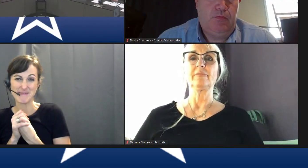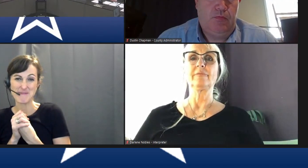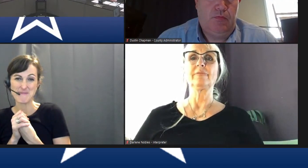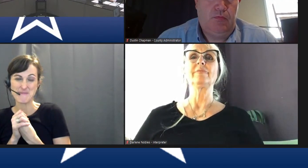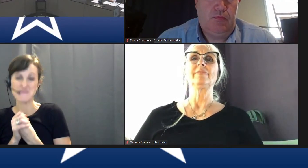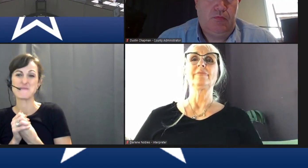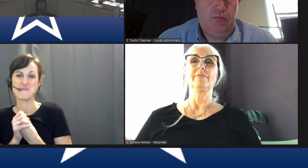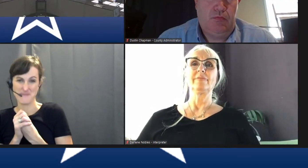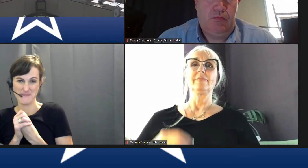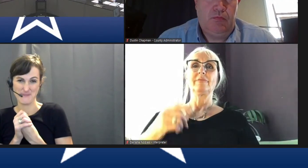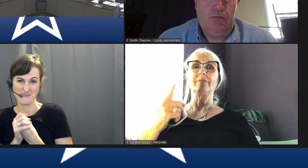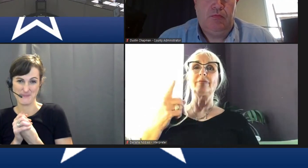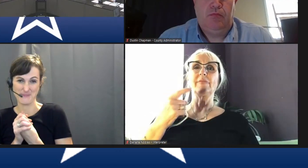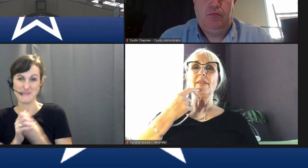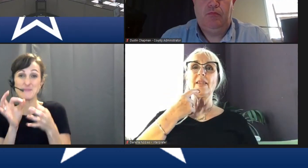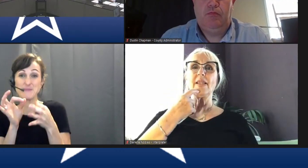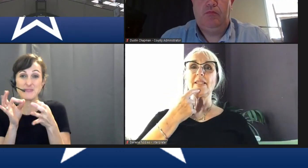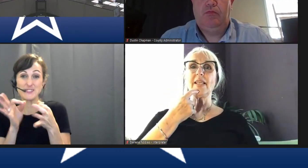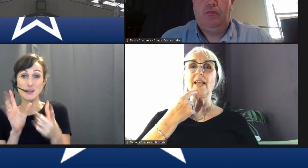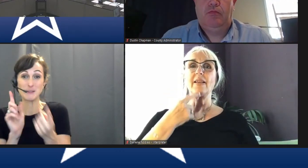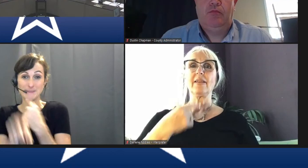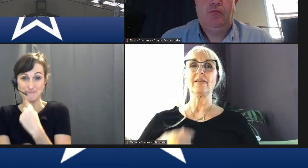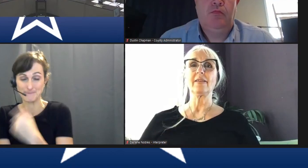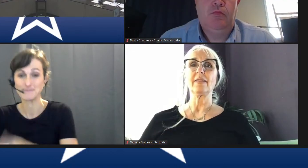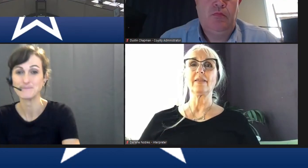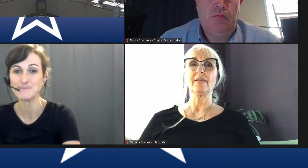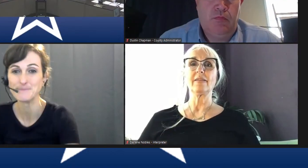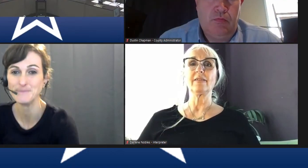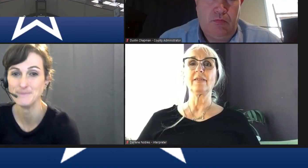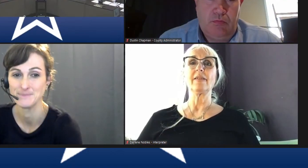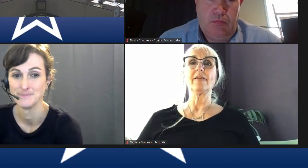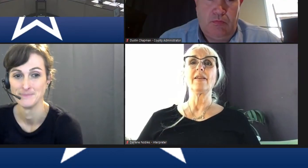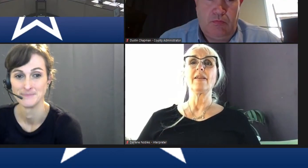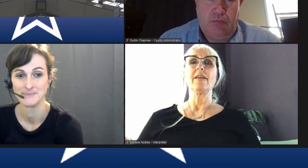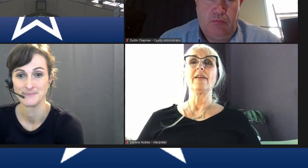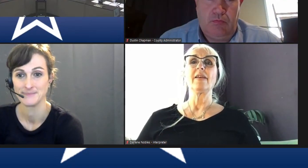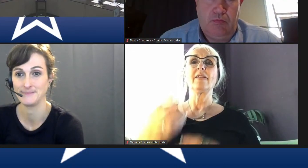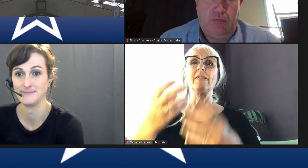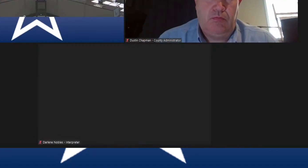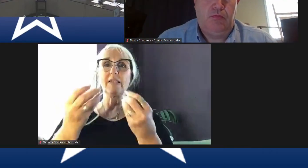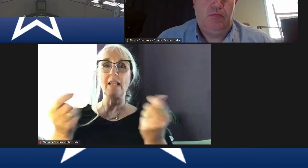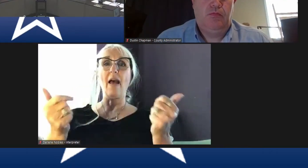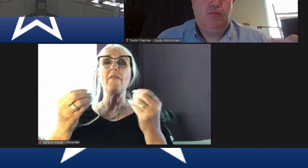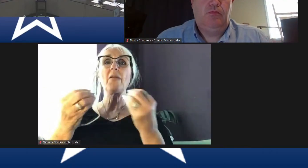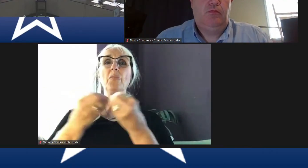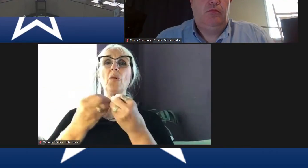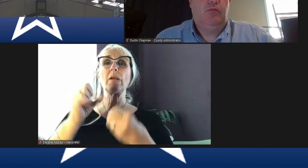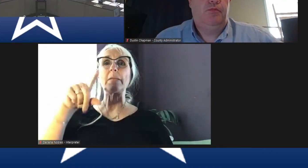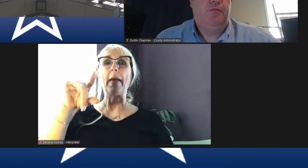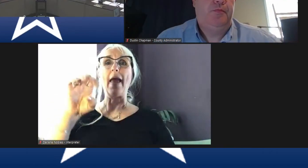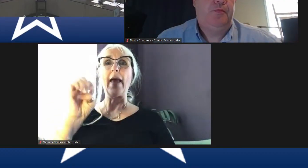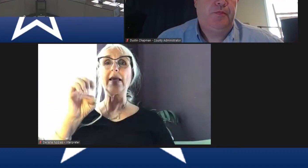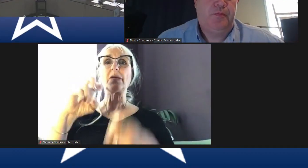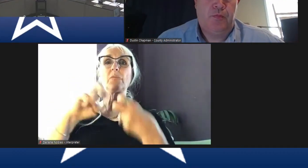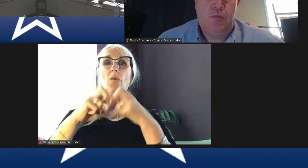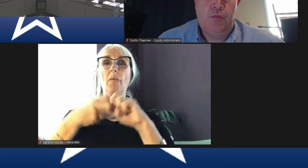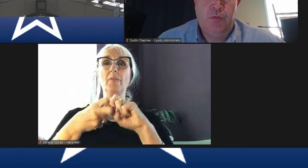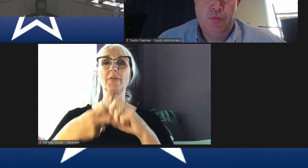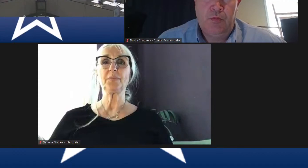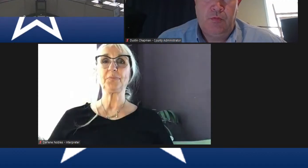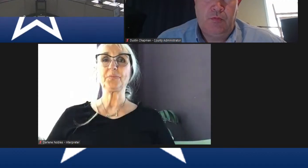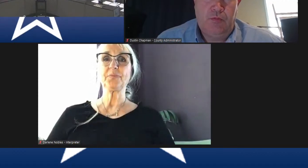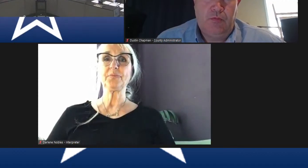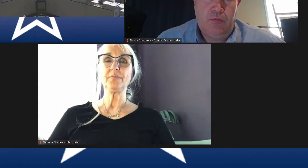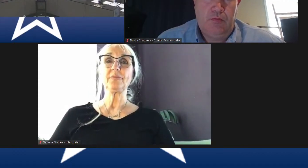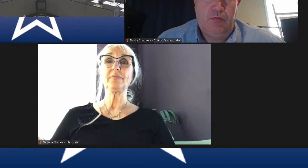Say it again, secondary effect what? Solving some of our space problems. State